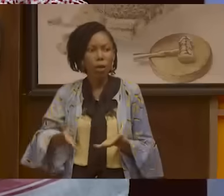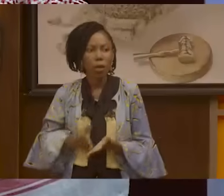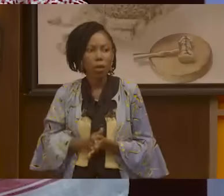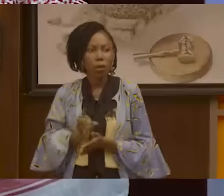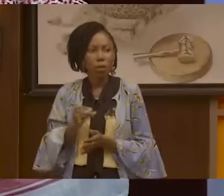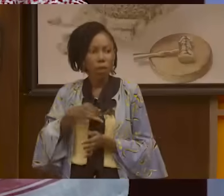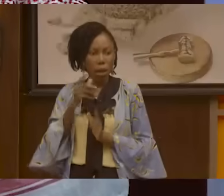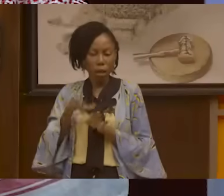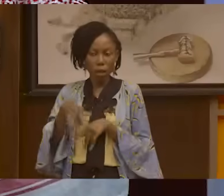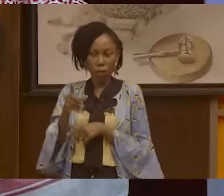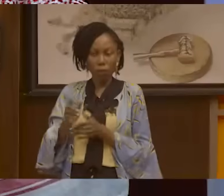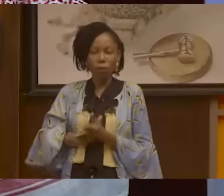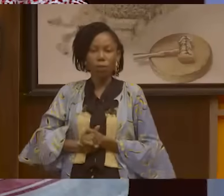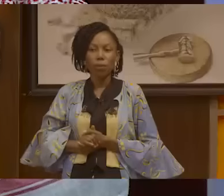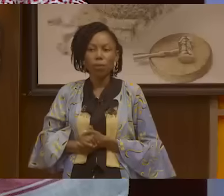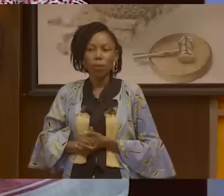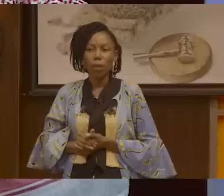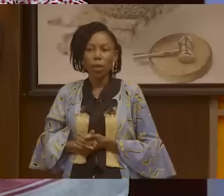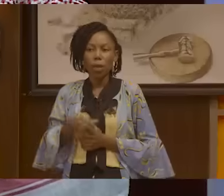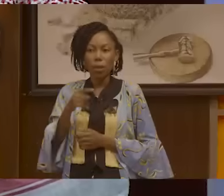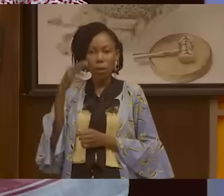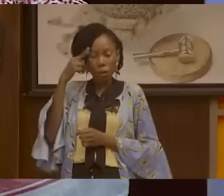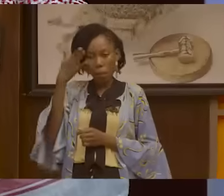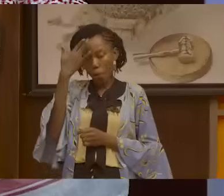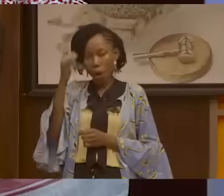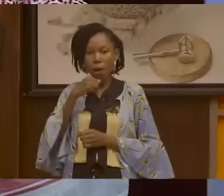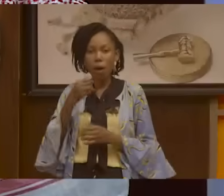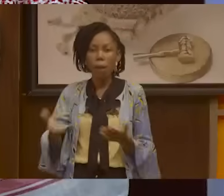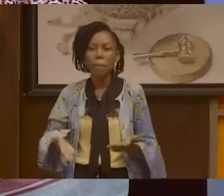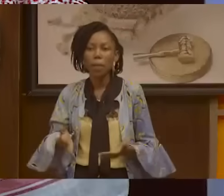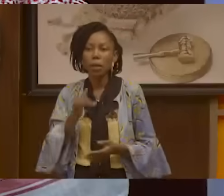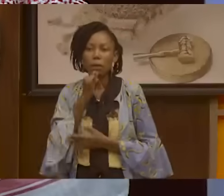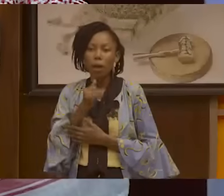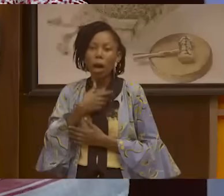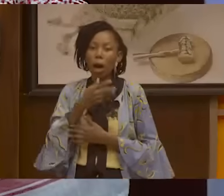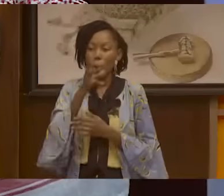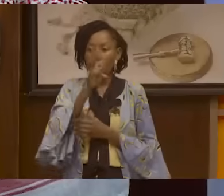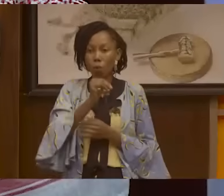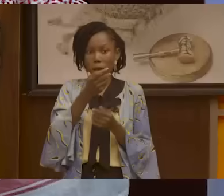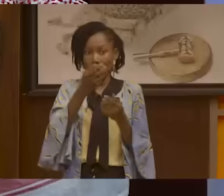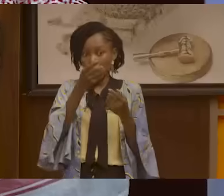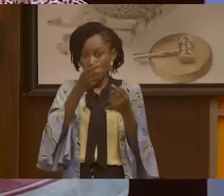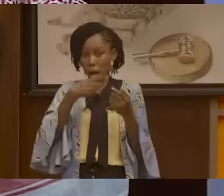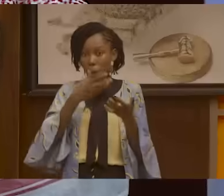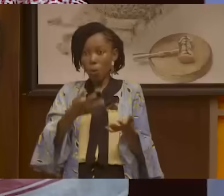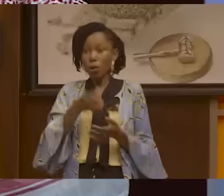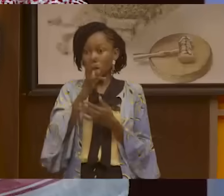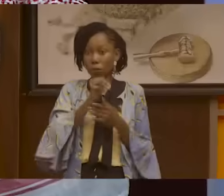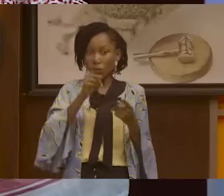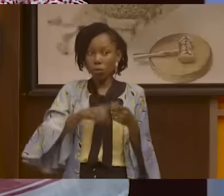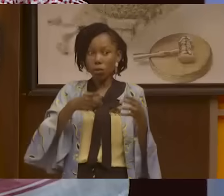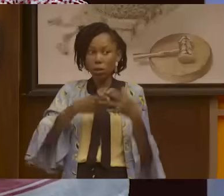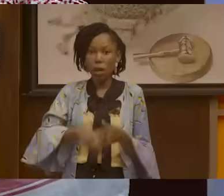give you his response. All right, ma'am. Thank you, ma'am. The reason why I'm here is I want him to start paying the kids' school